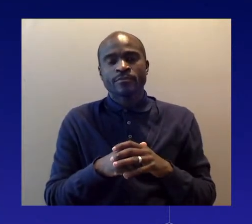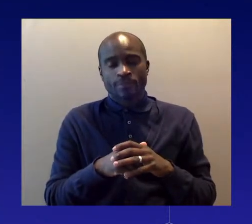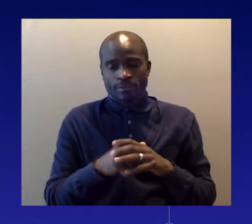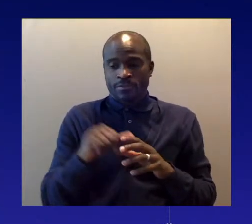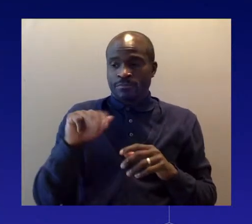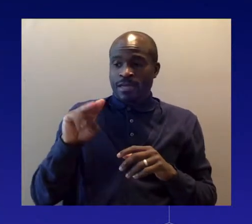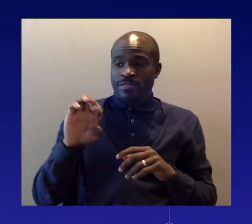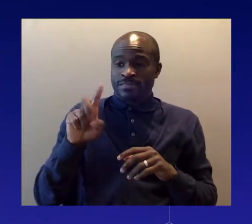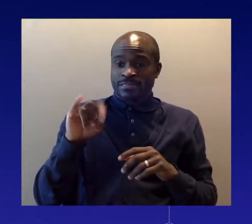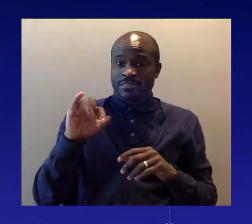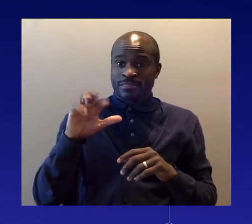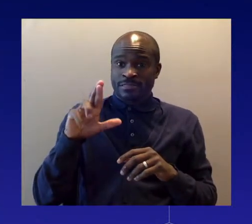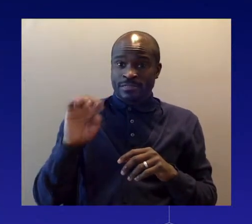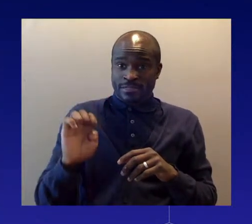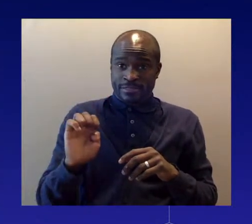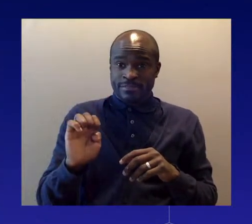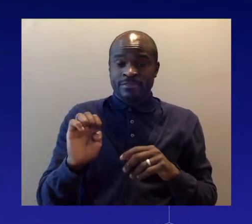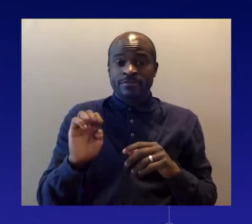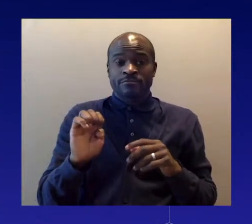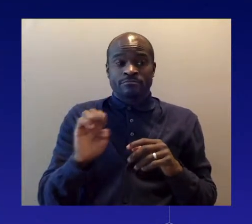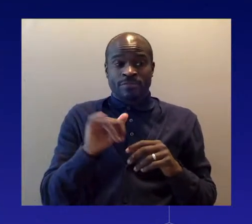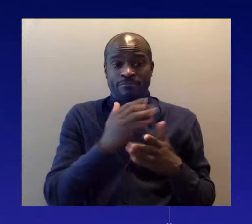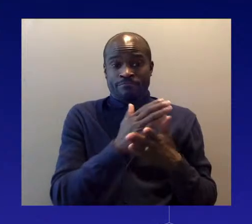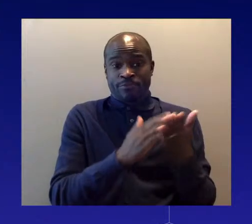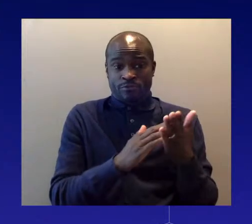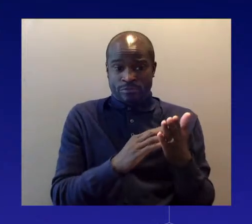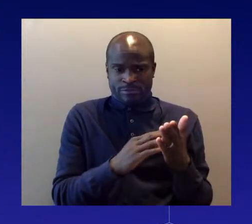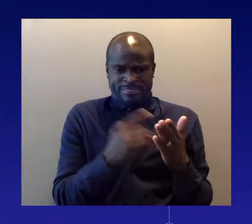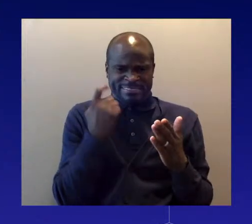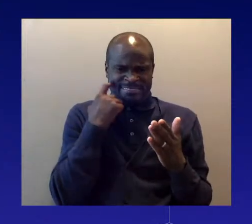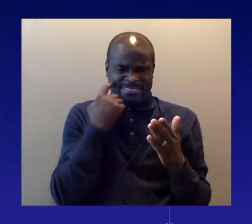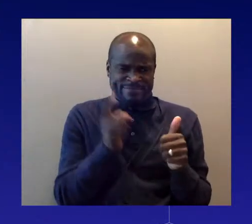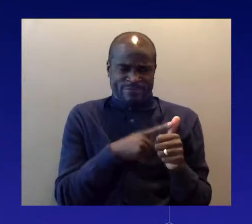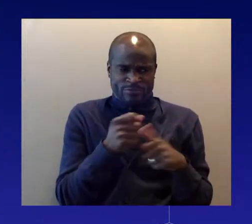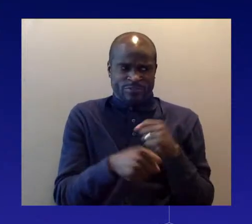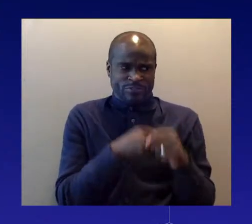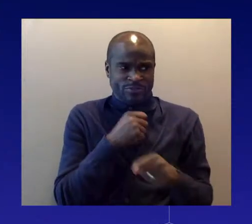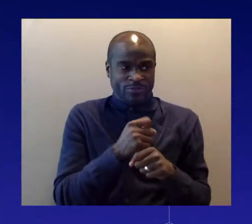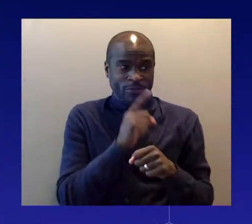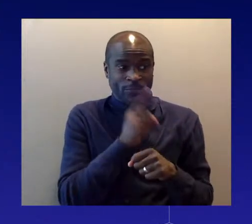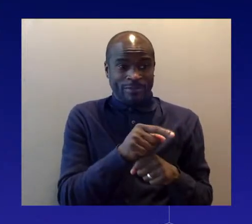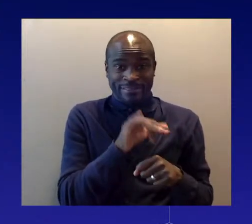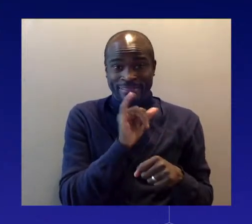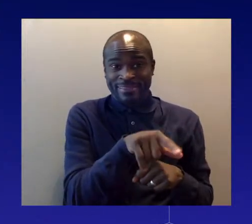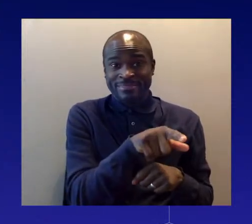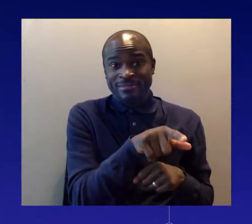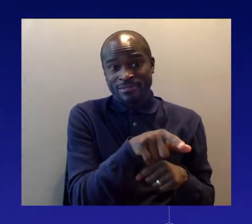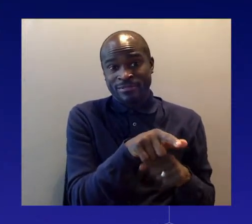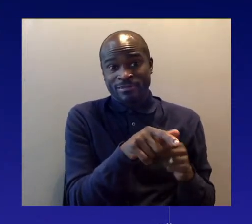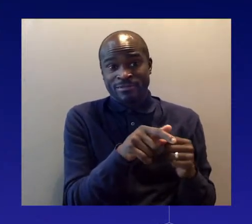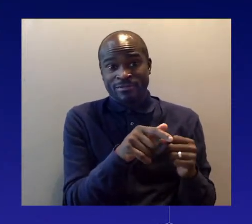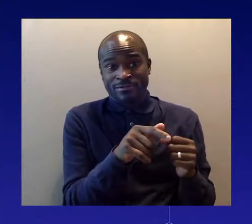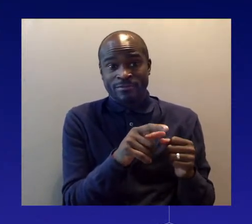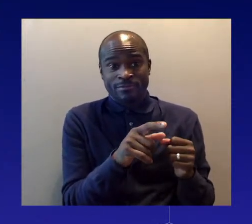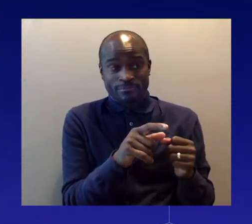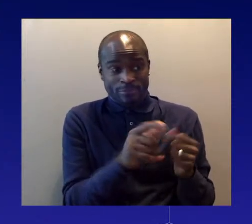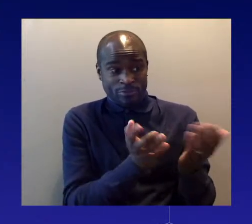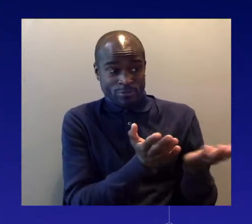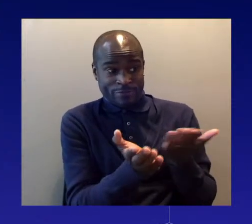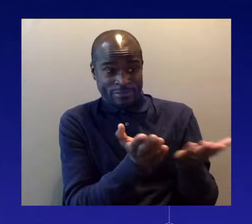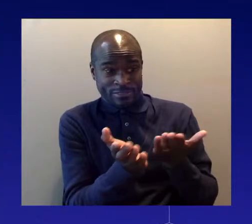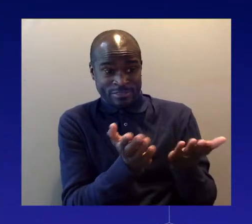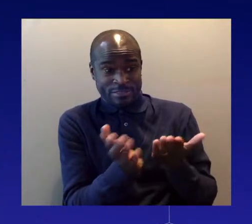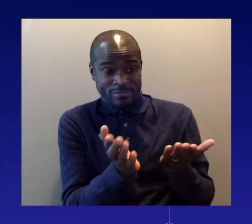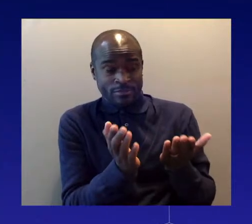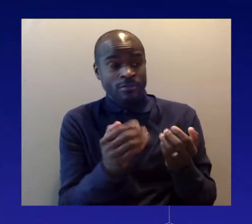fee schedule just within the last year, it's a billable service. So enrolled providers in Medicare